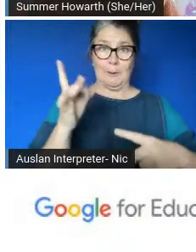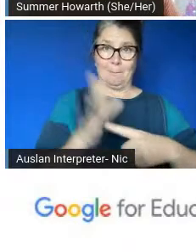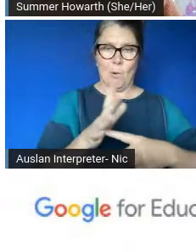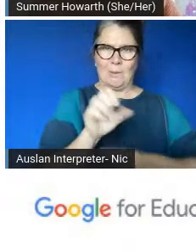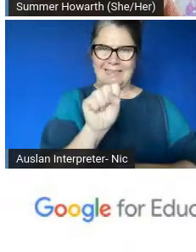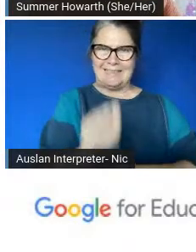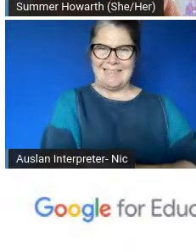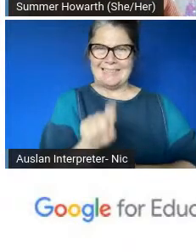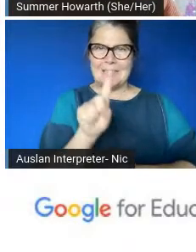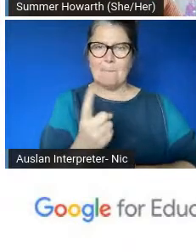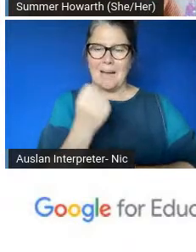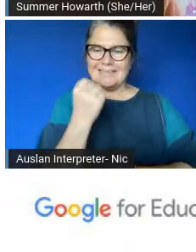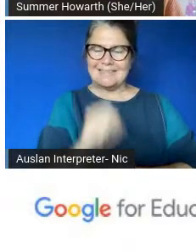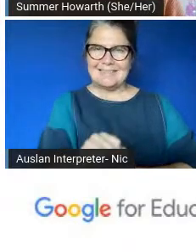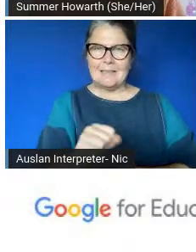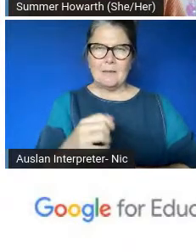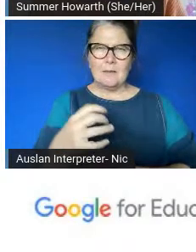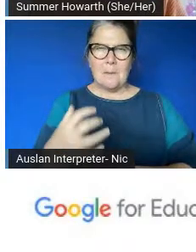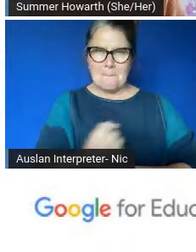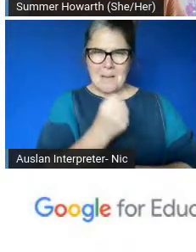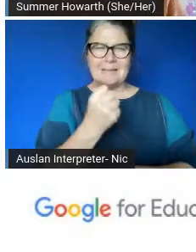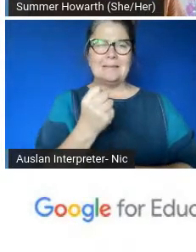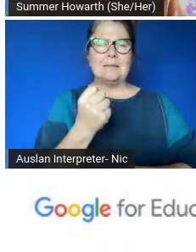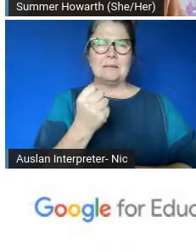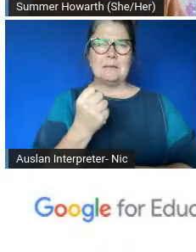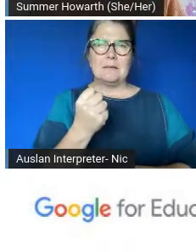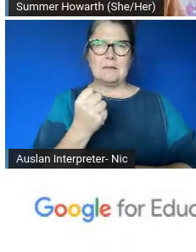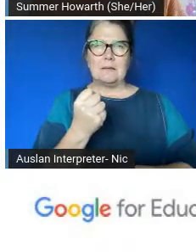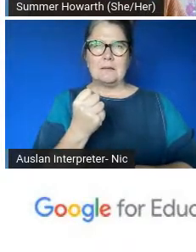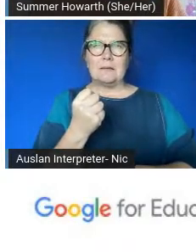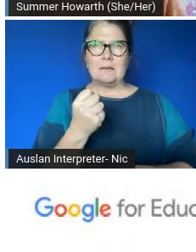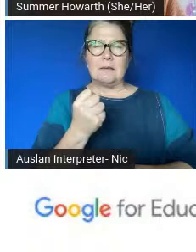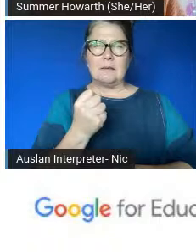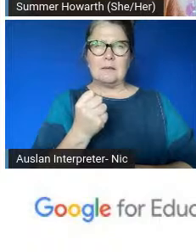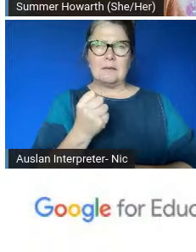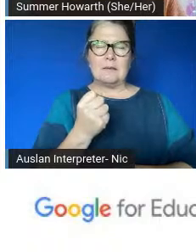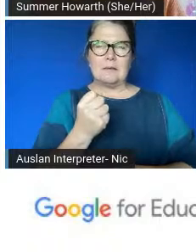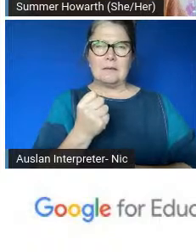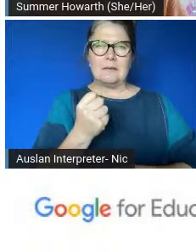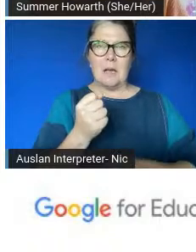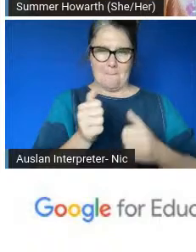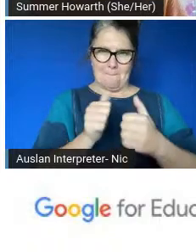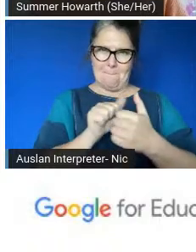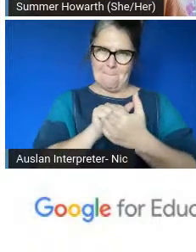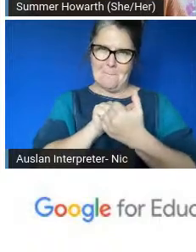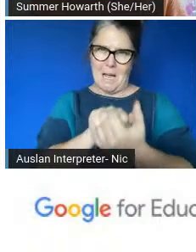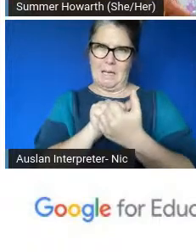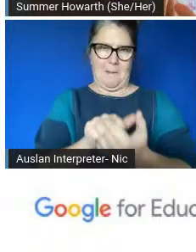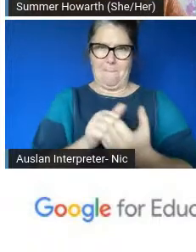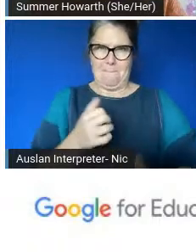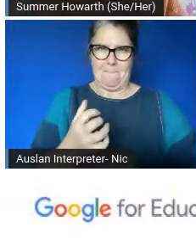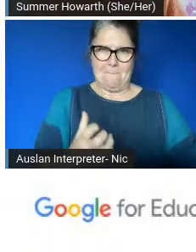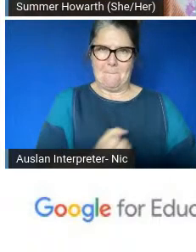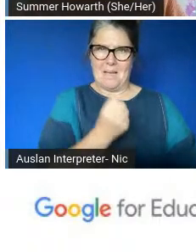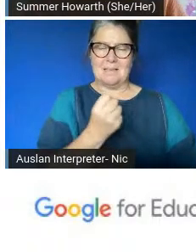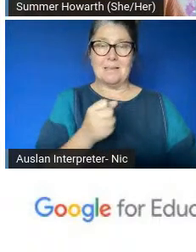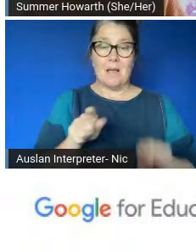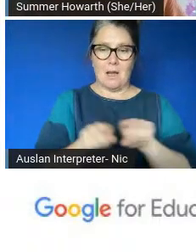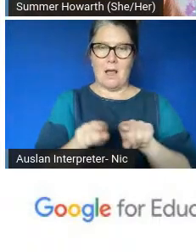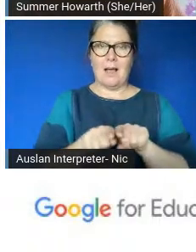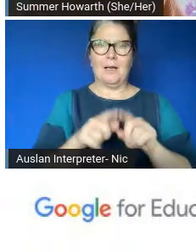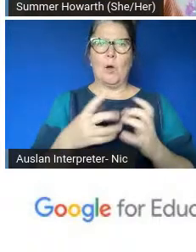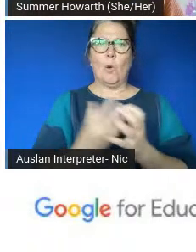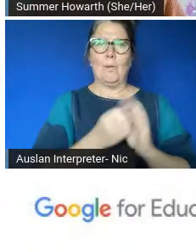that sense making together. We can see that there's still an essence of partnership, even in that curriculum,